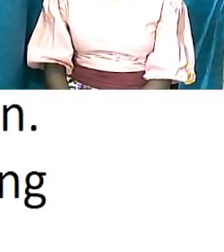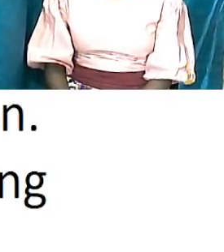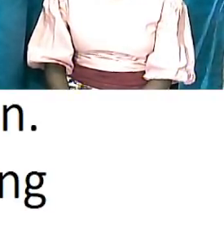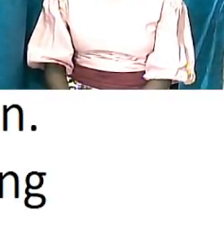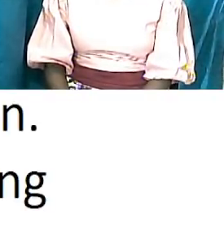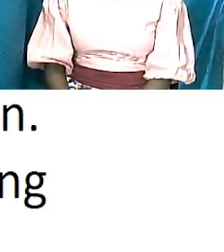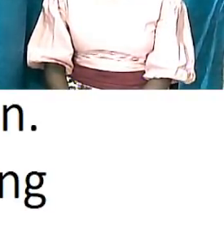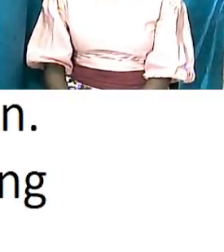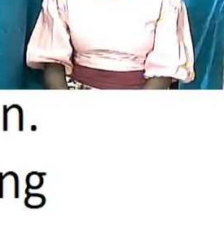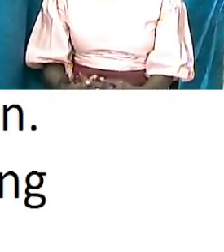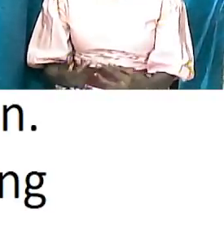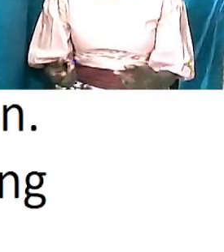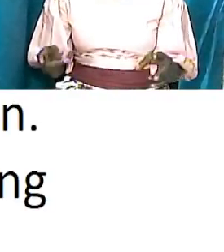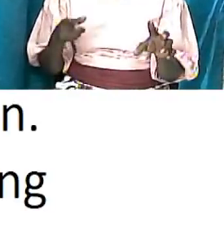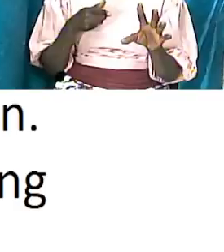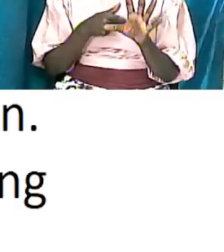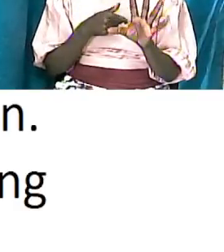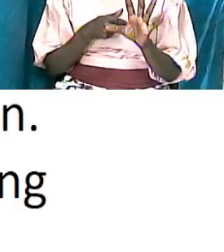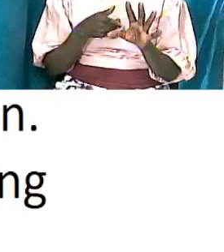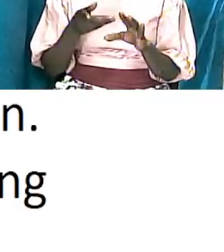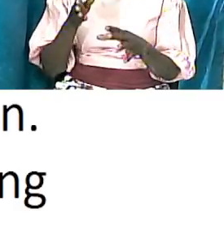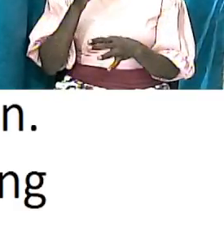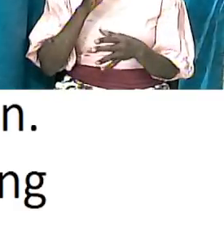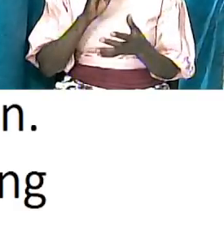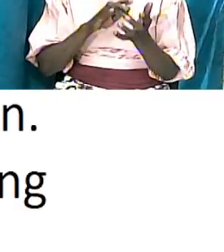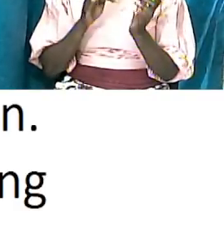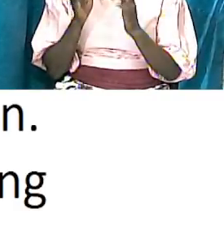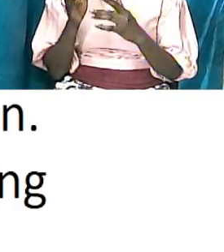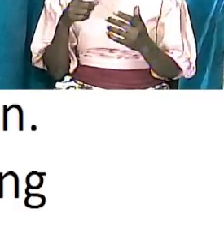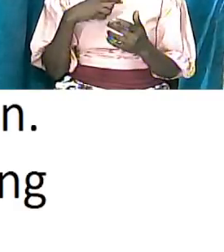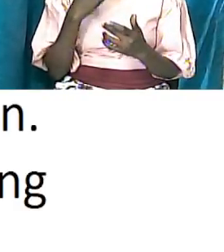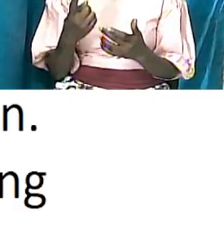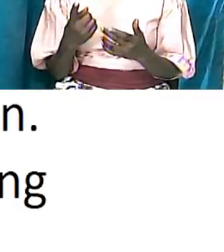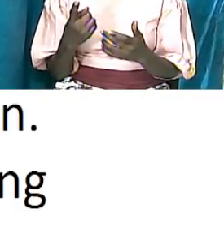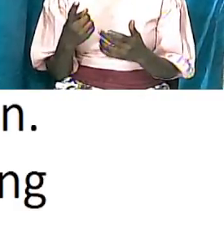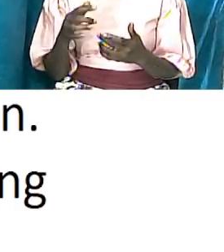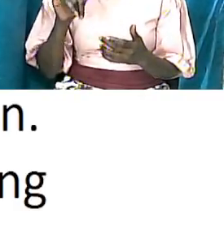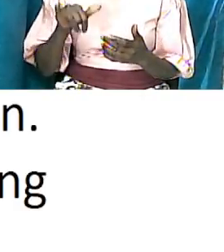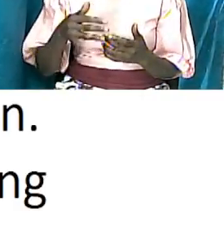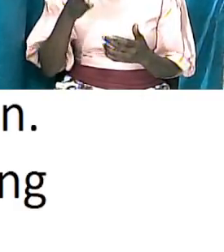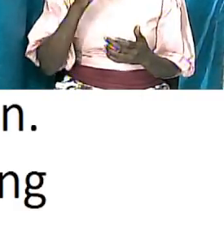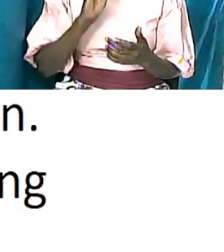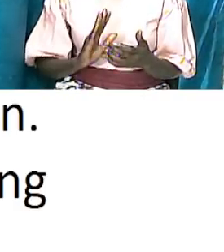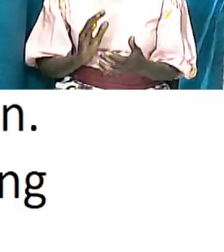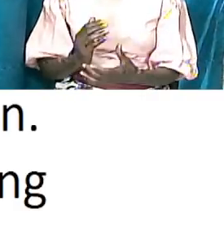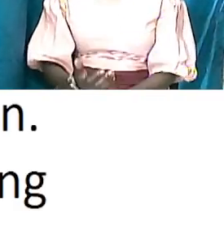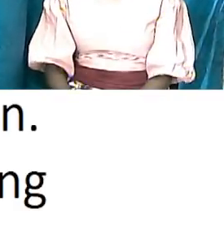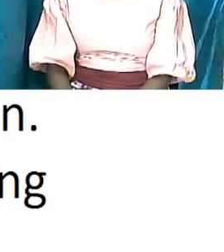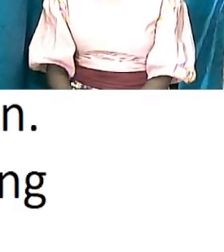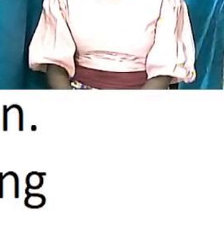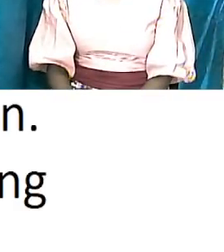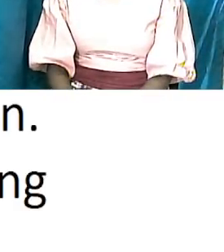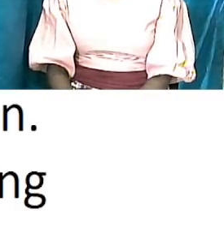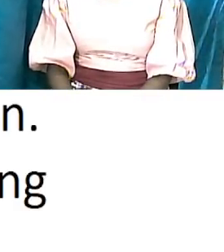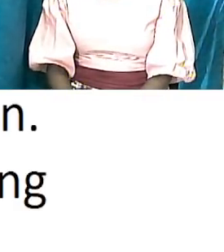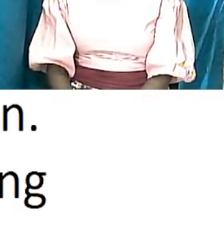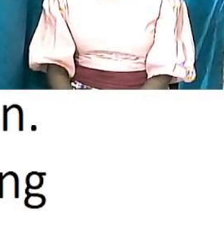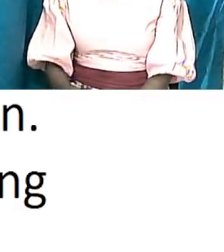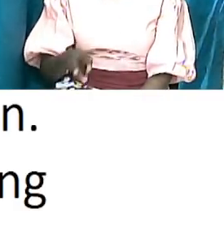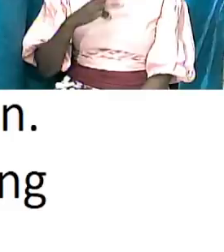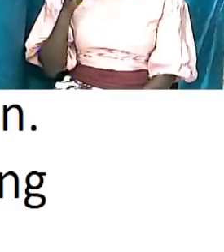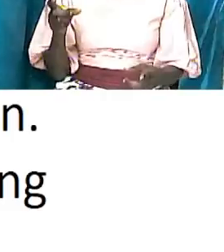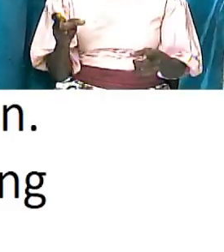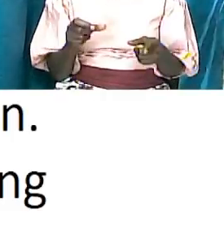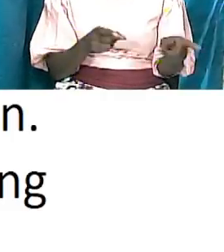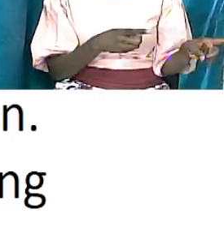very beginning, the Bible tells us that God was doing some